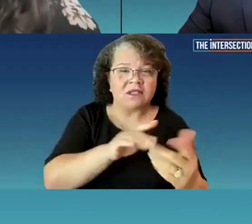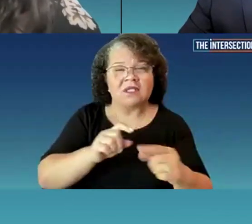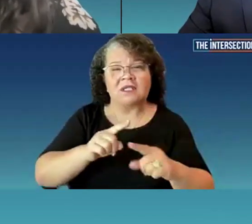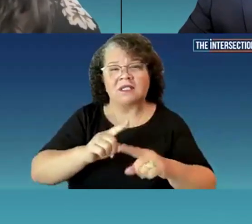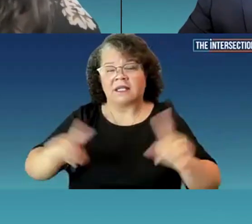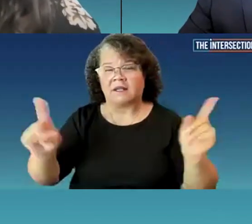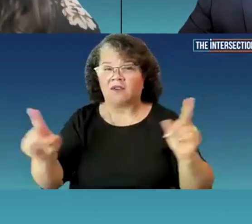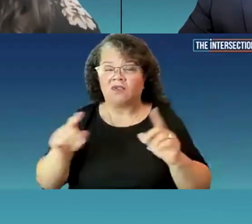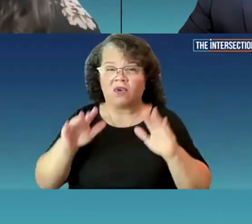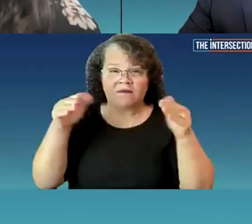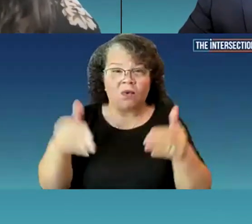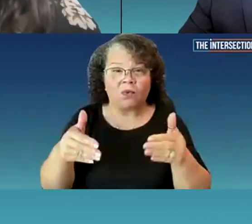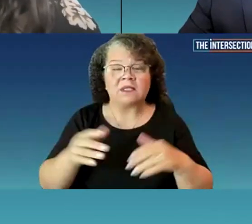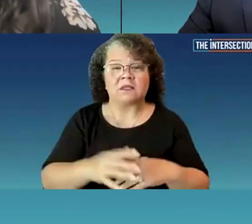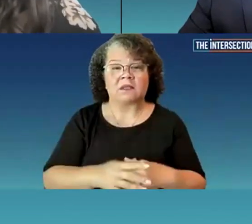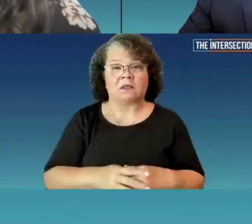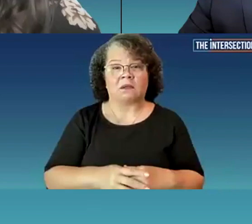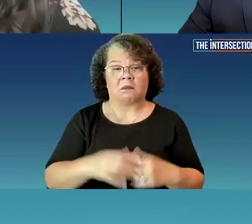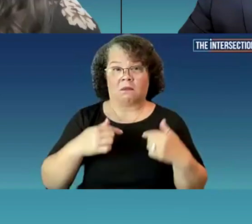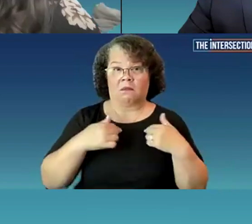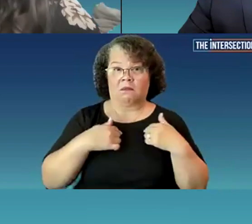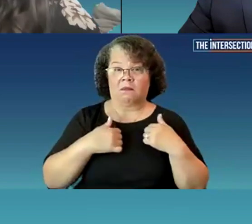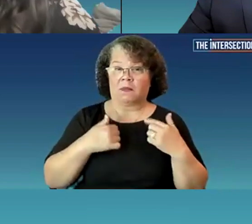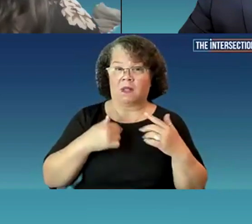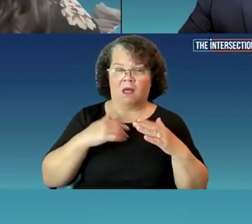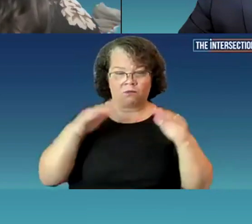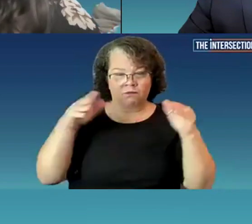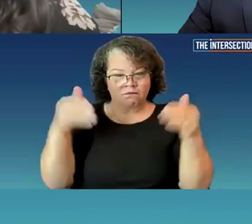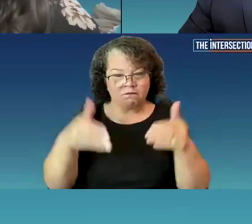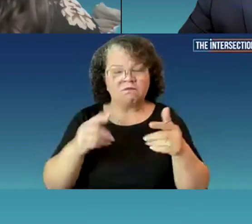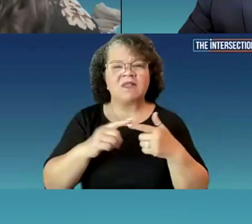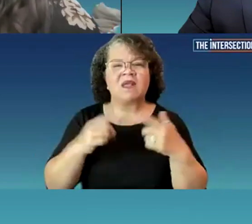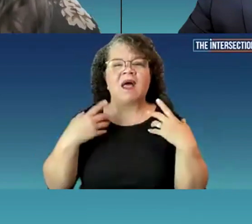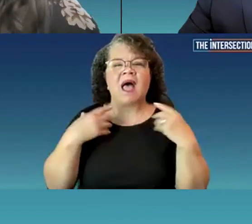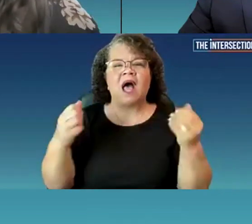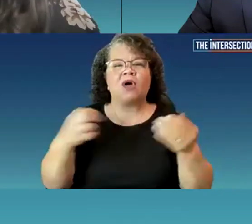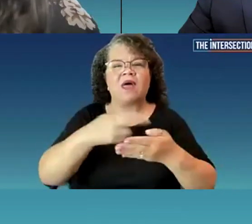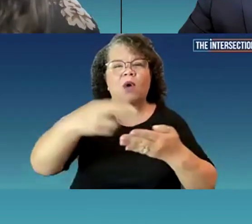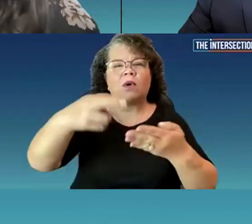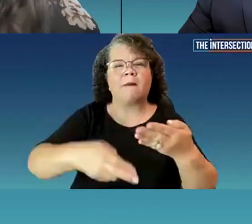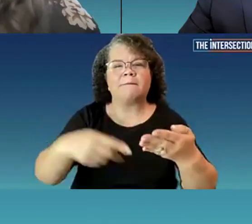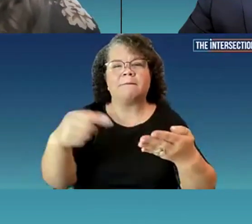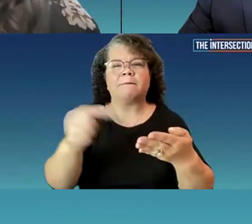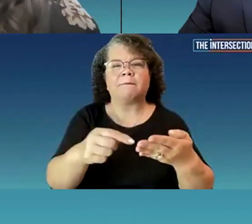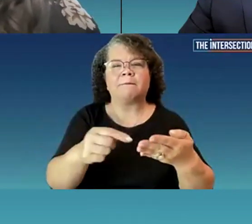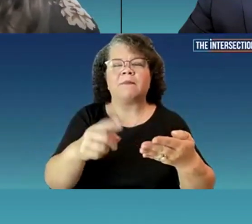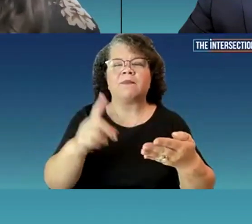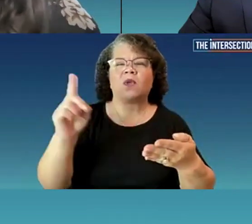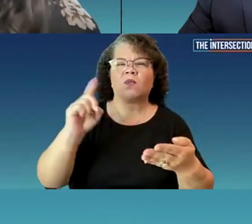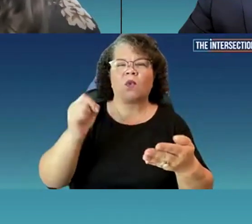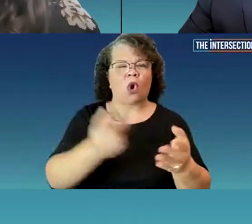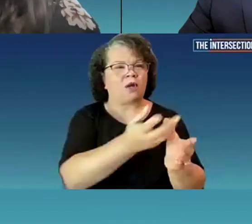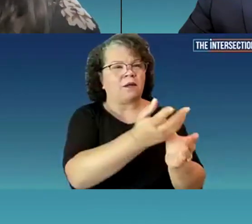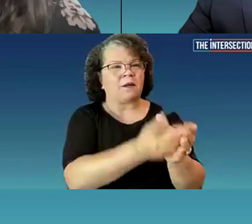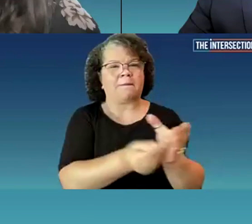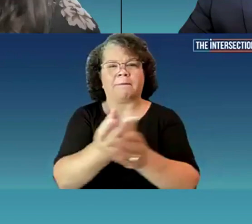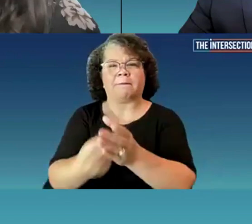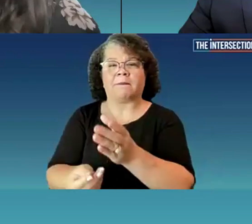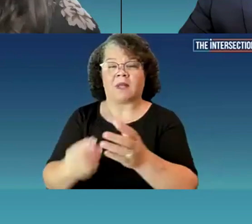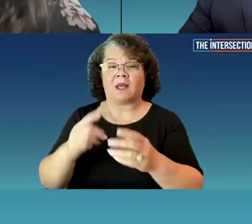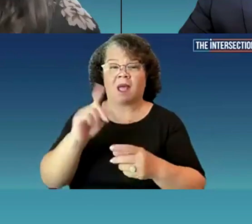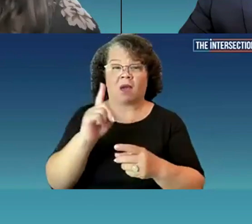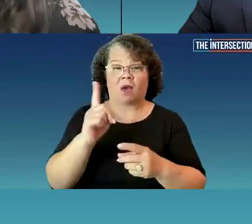was looking at specifically were our health outcomes. I was looking at gaps. I am housed within the